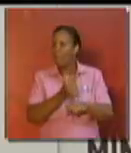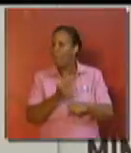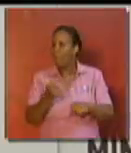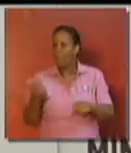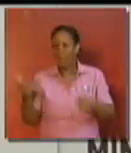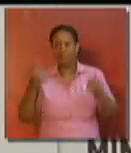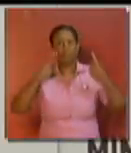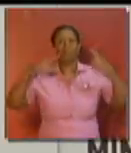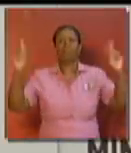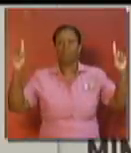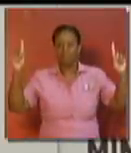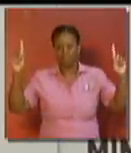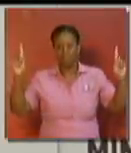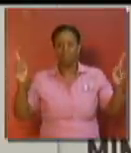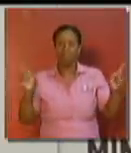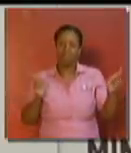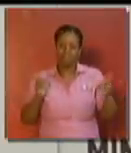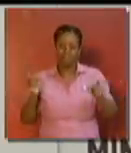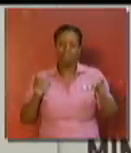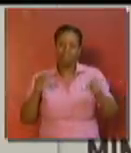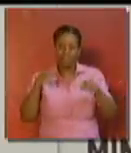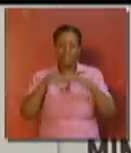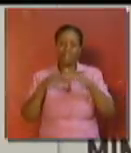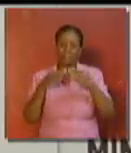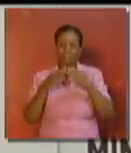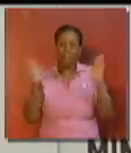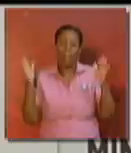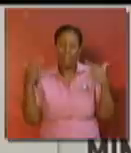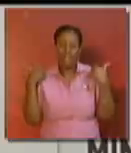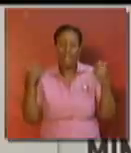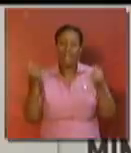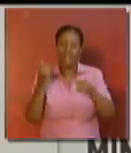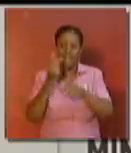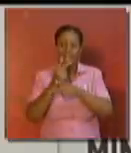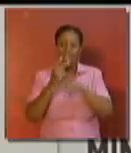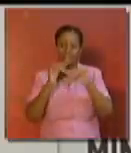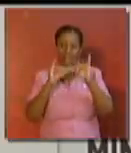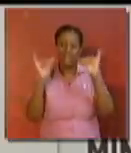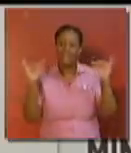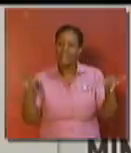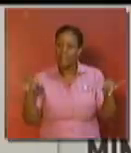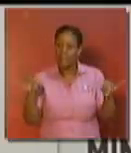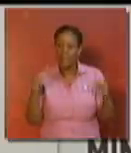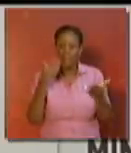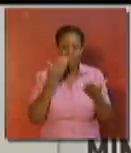system. So the evidence shows, again from the past year of worldwide